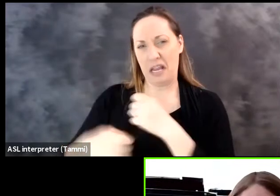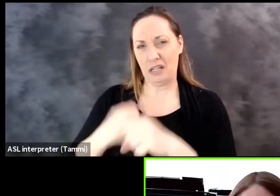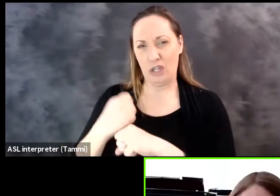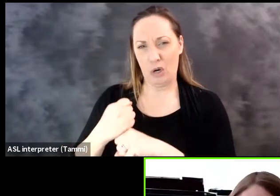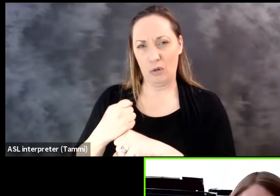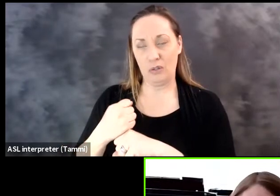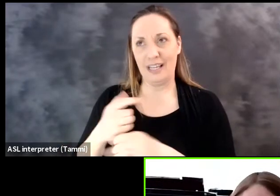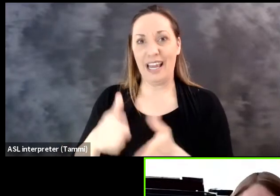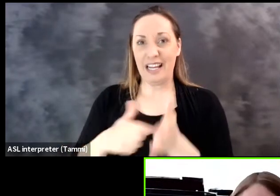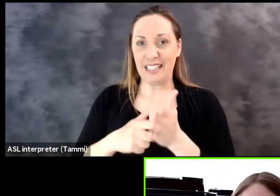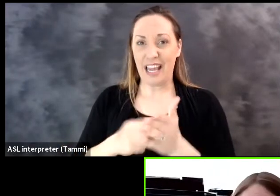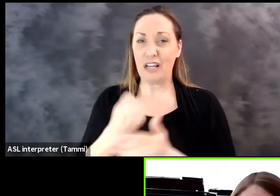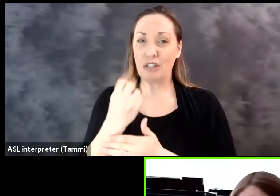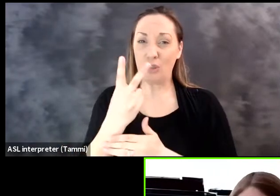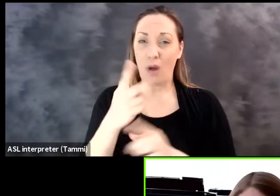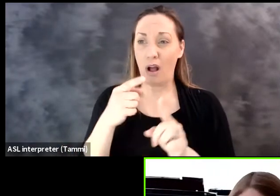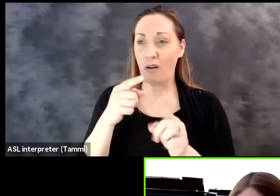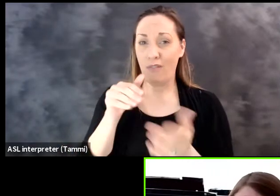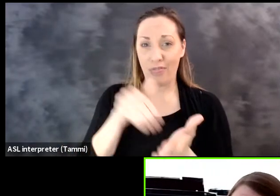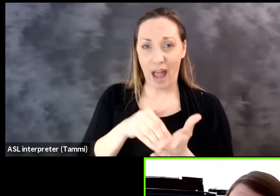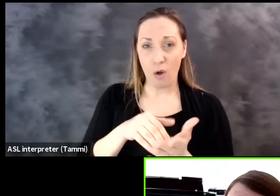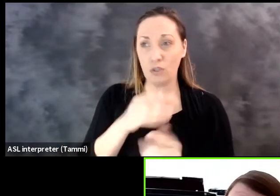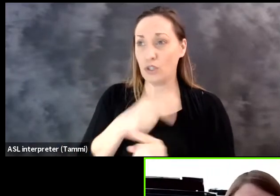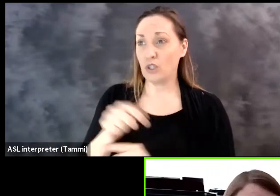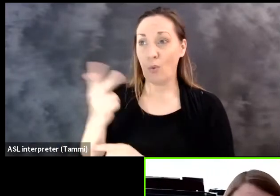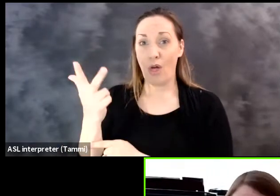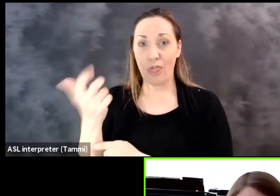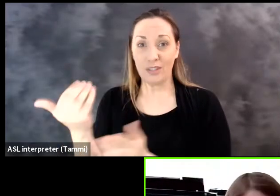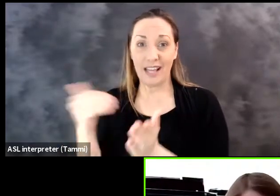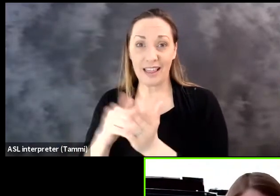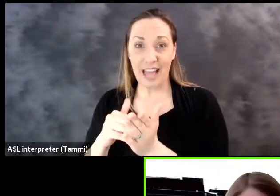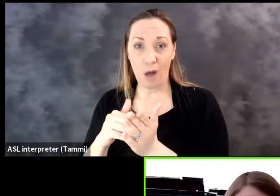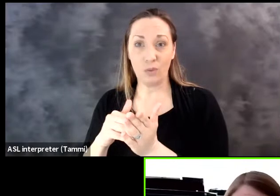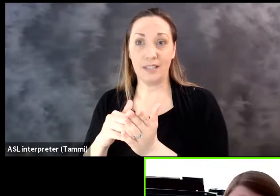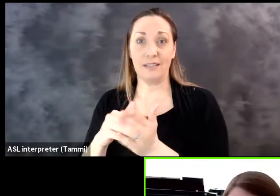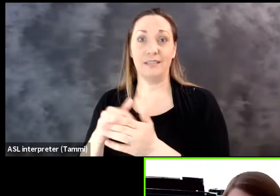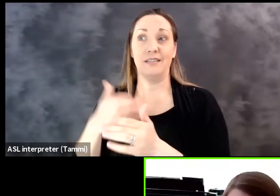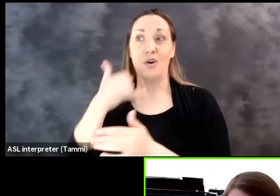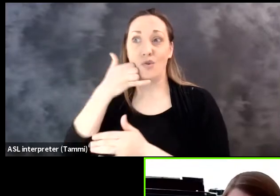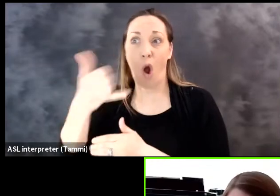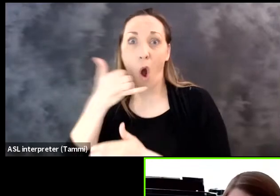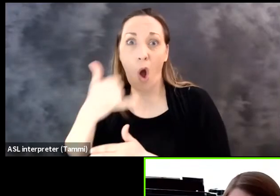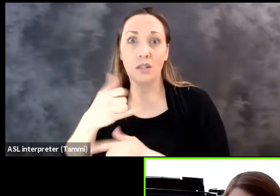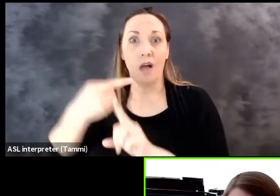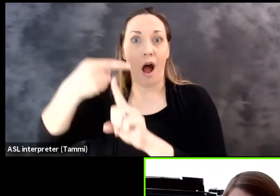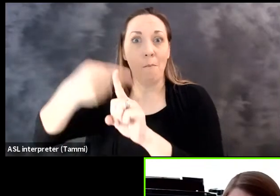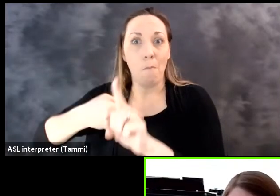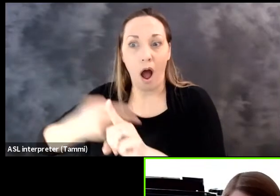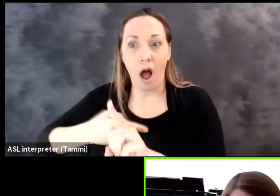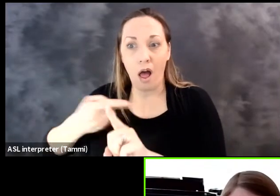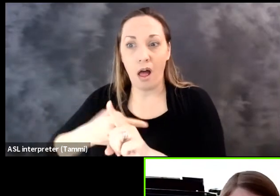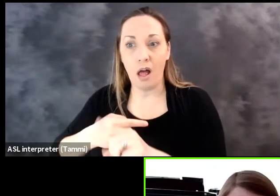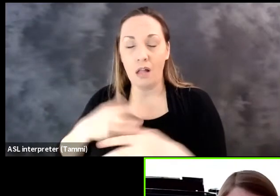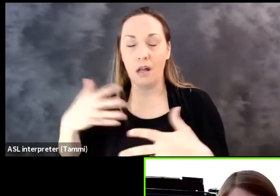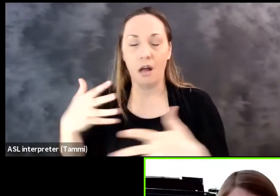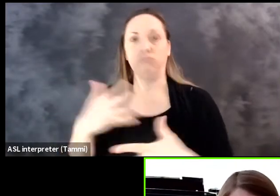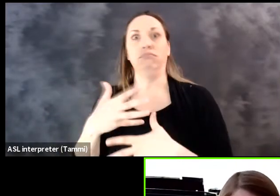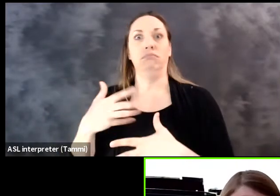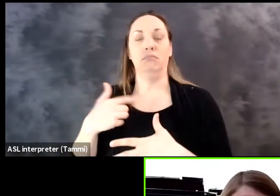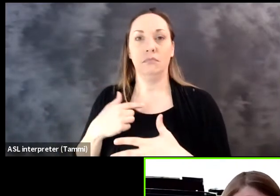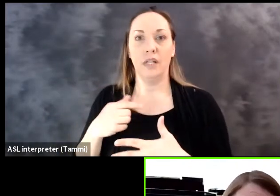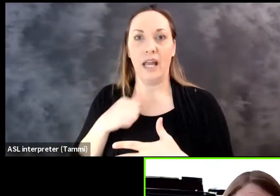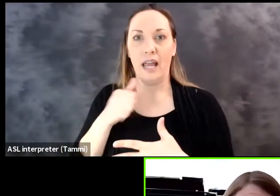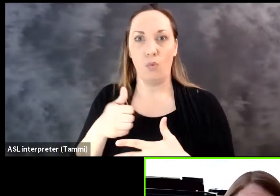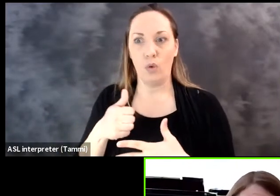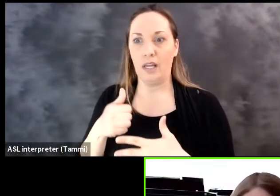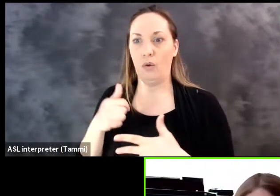to 13,000 calls a month, shot up. In fact, we were running and have been running at around